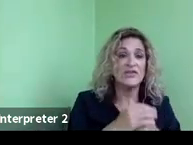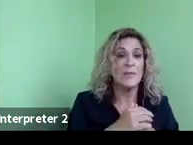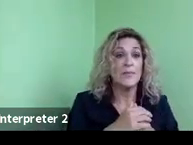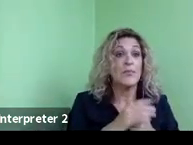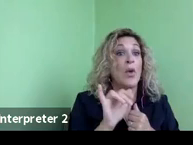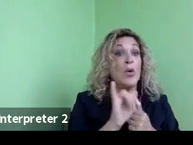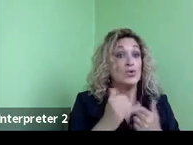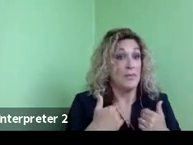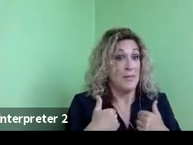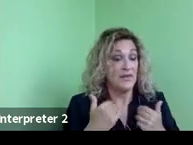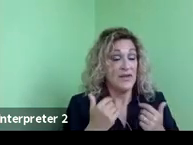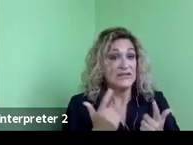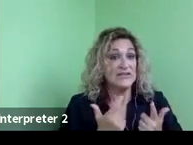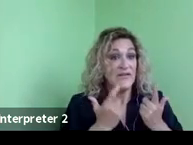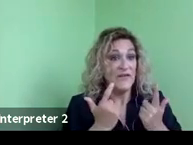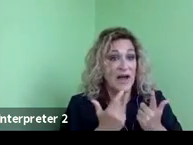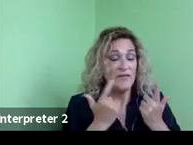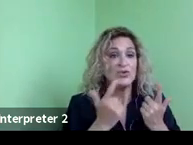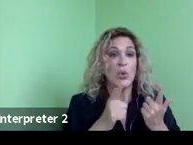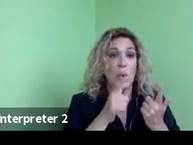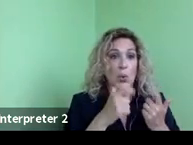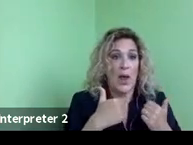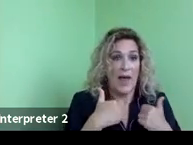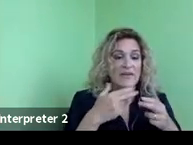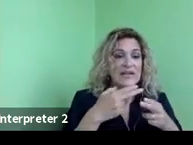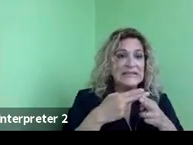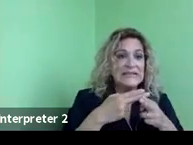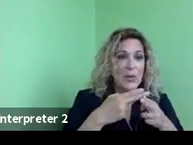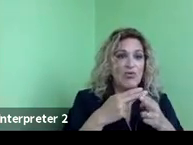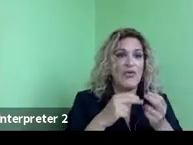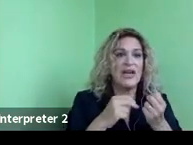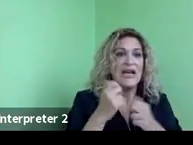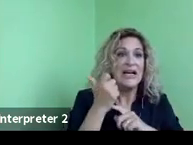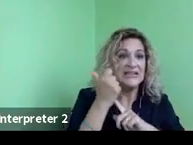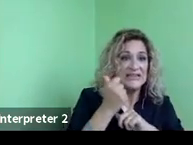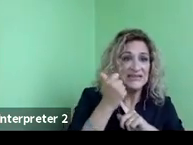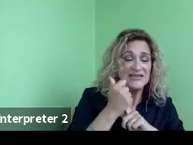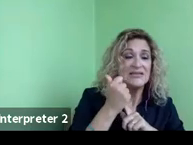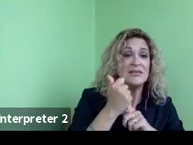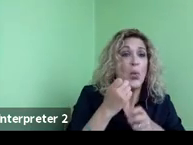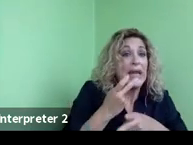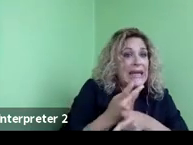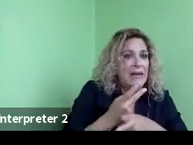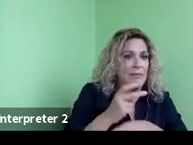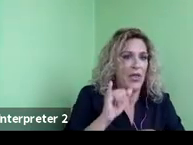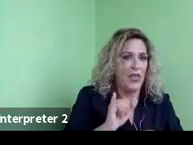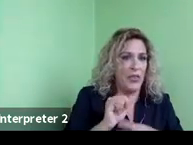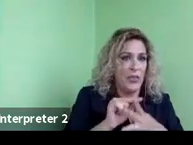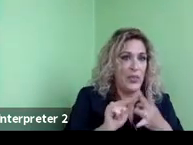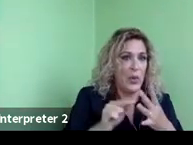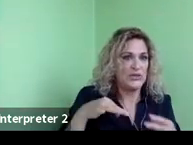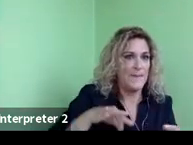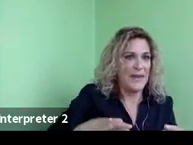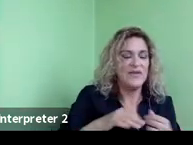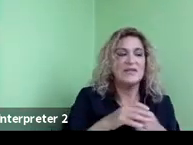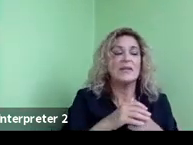already on temporary assistance and they want to keep those benefits. And then of course we have a third option, which